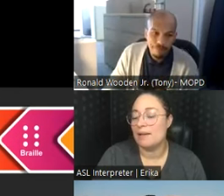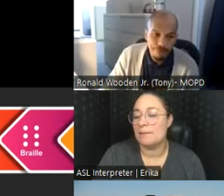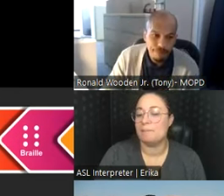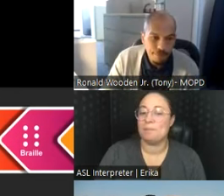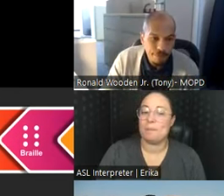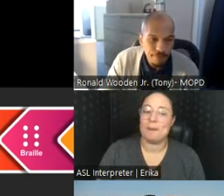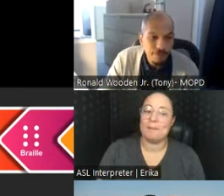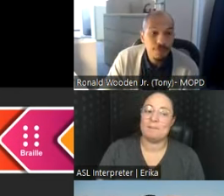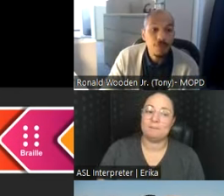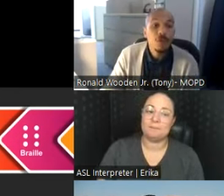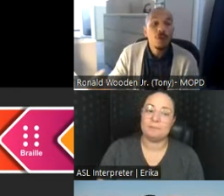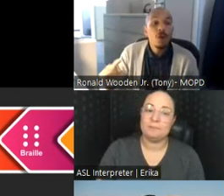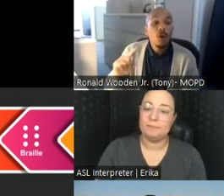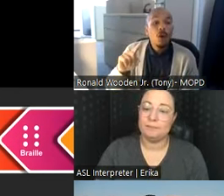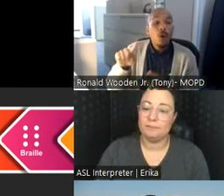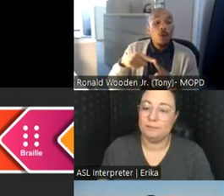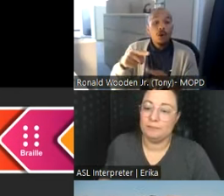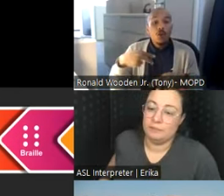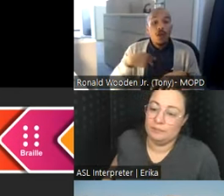mind.